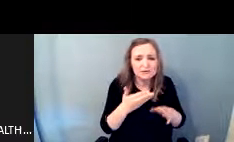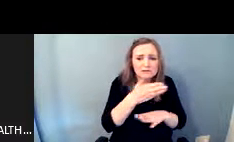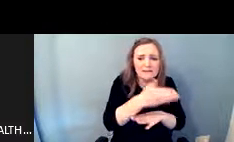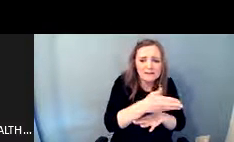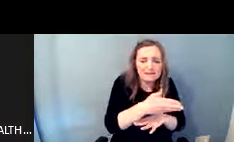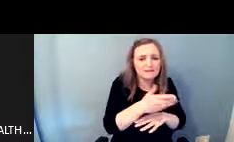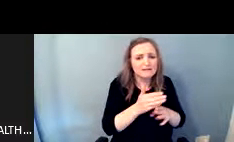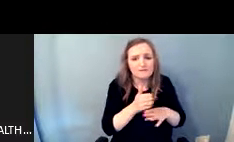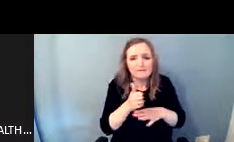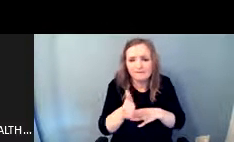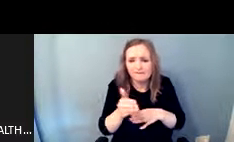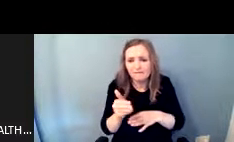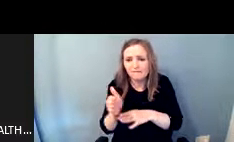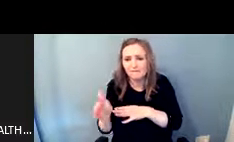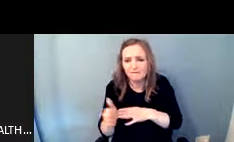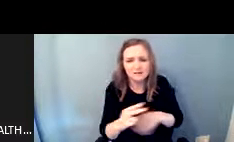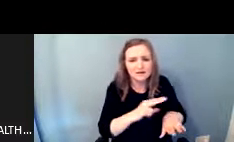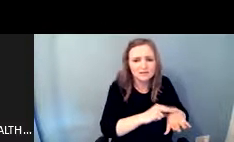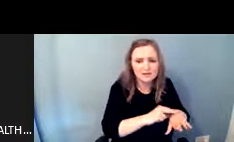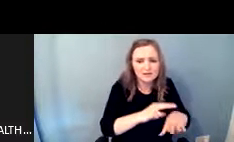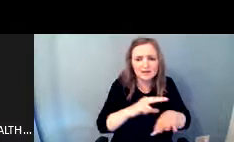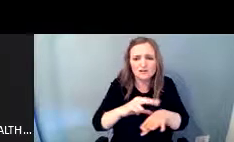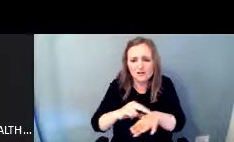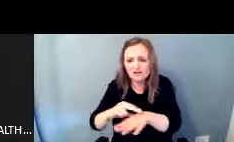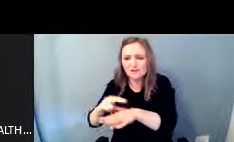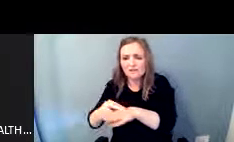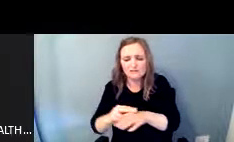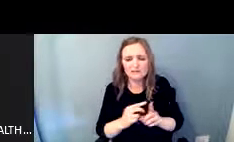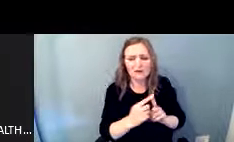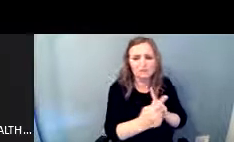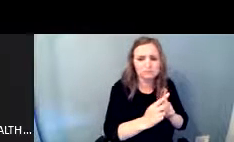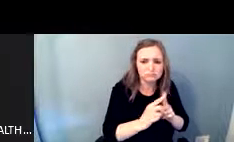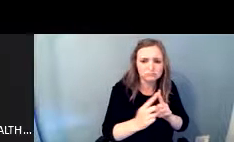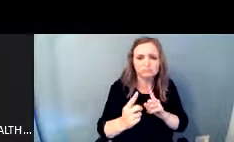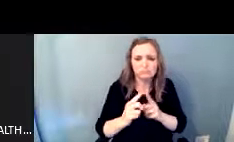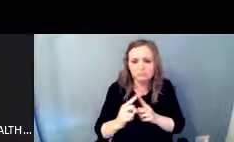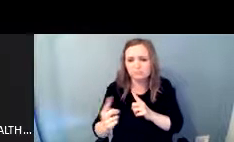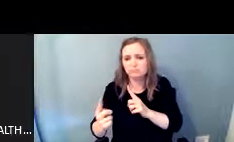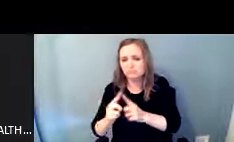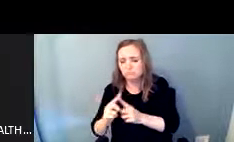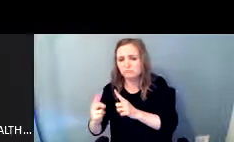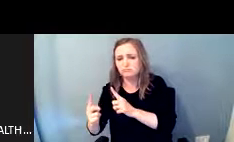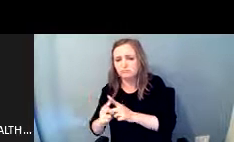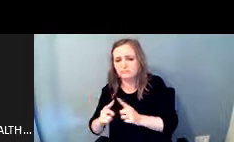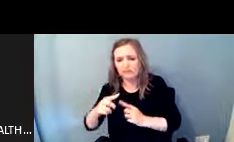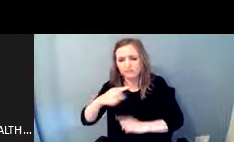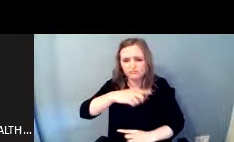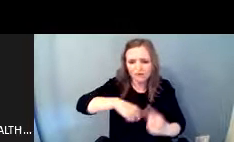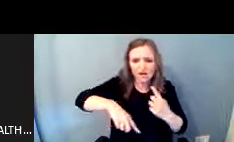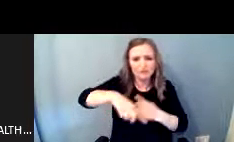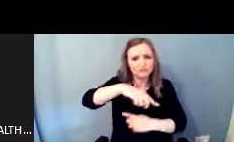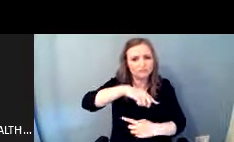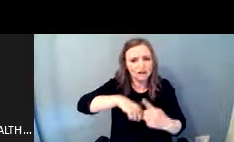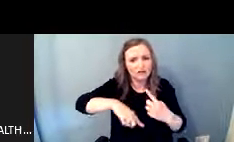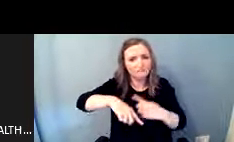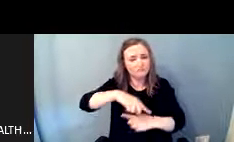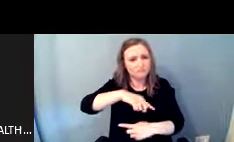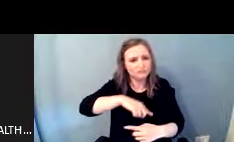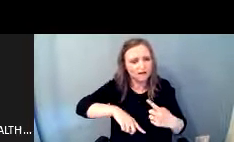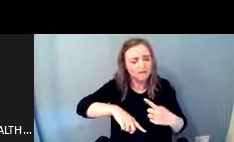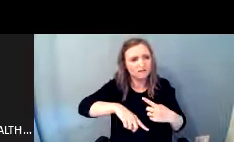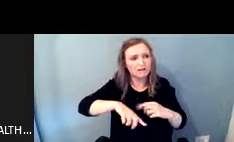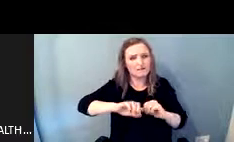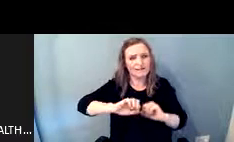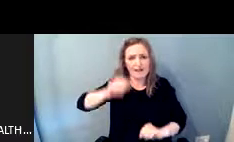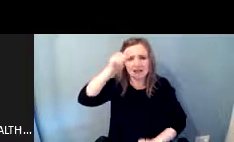site, and so on and so forth. And they end up being stuck in the system and end up with a very untimely, not very good